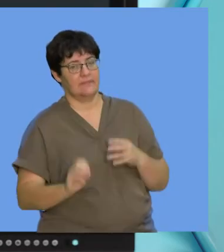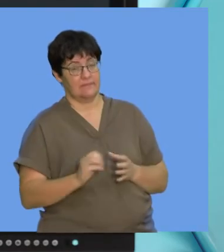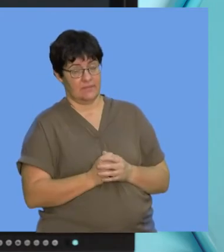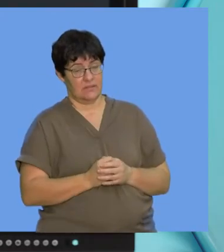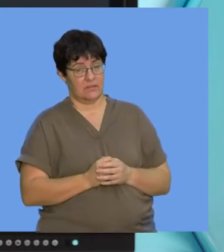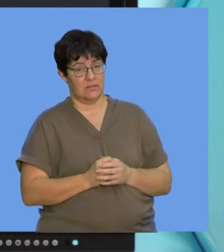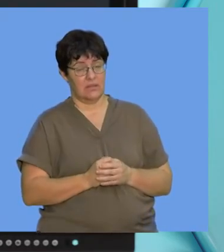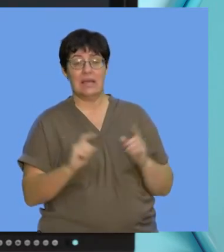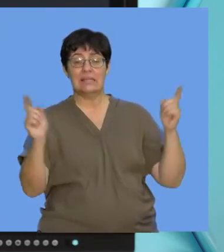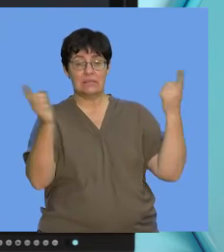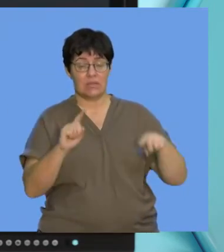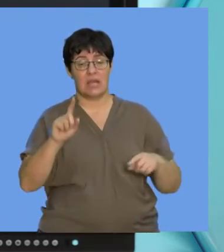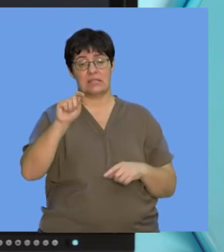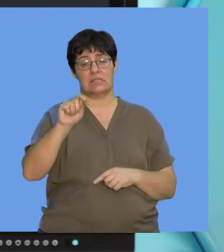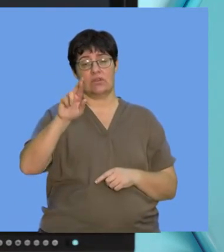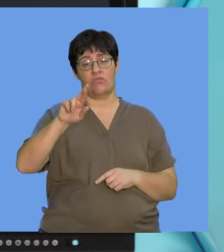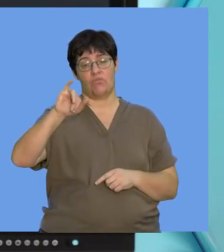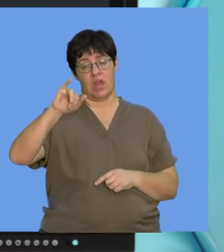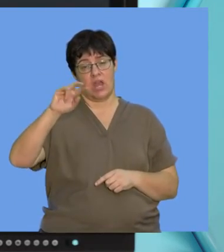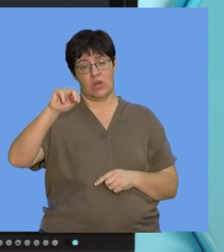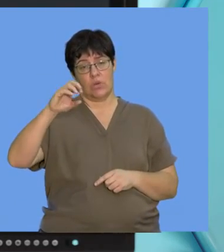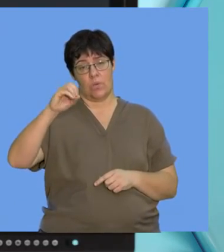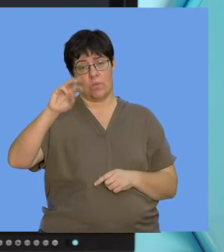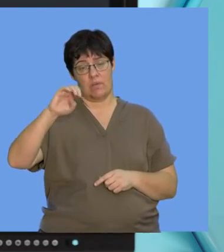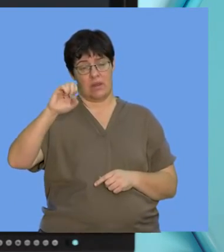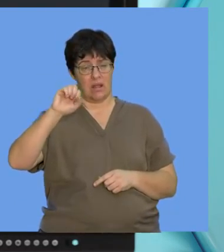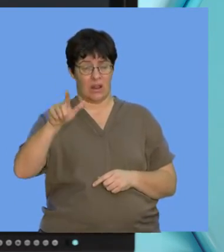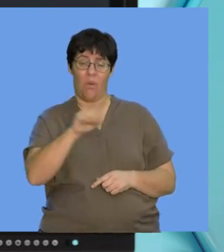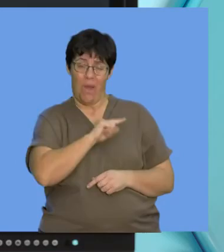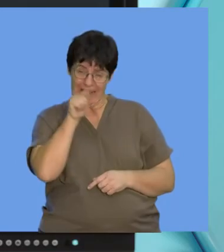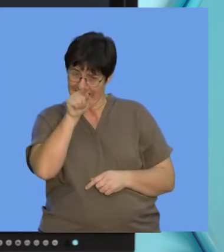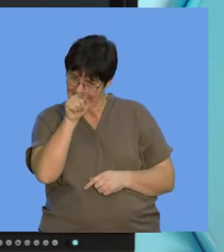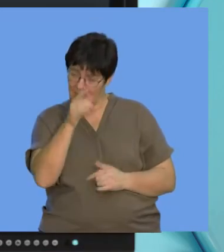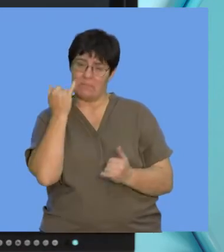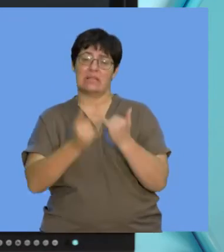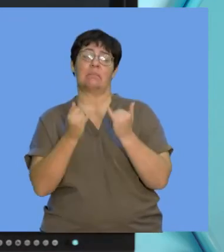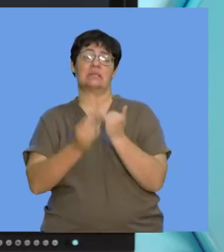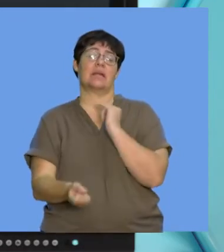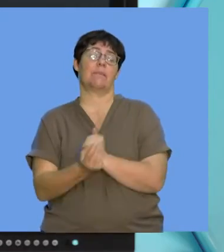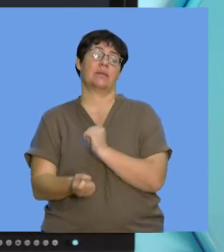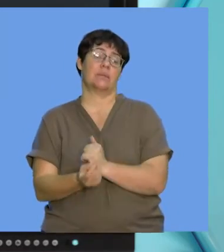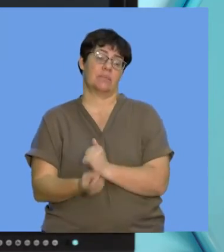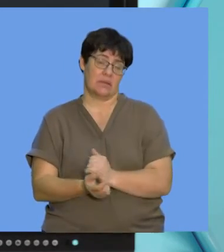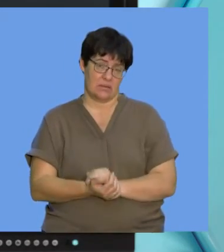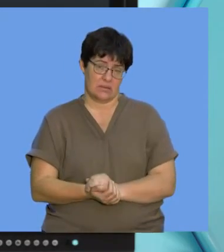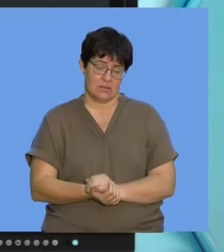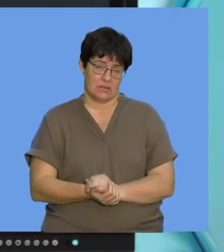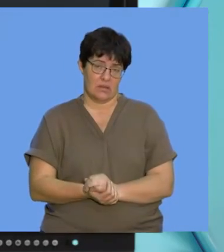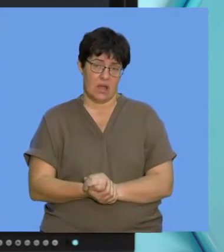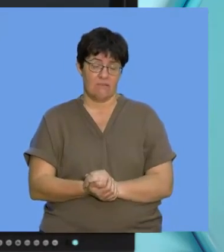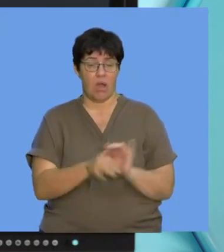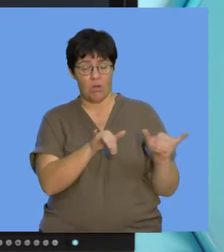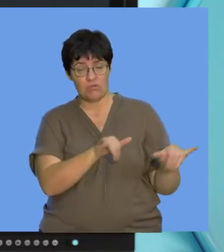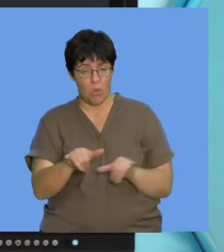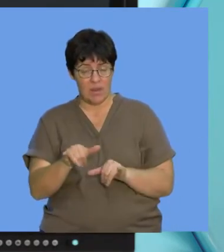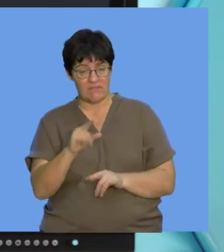of factorization, especially the trinomial, because I know that's where you guys kind of make some mistakes, right? When